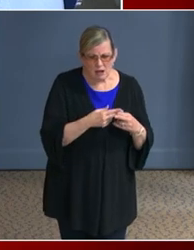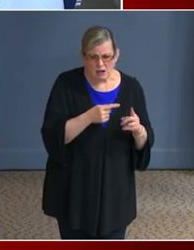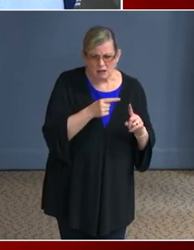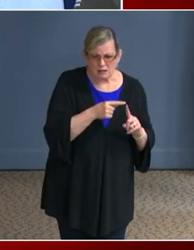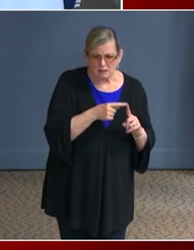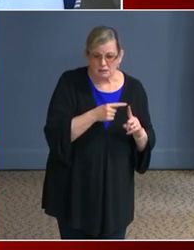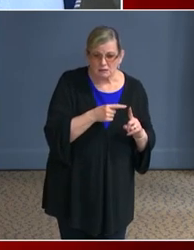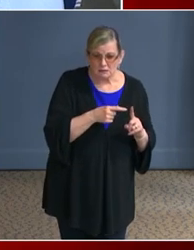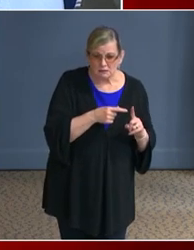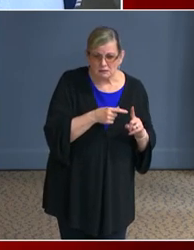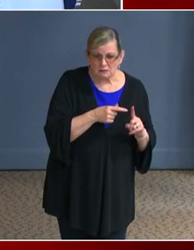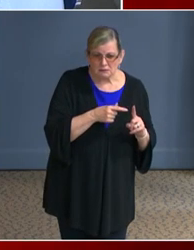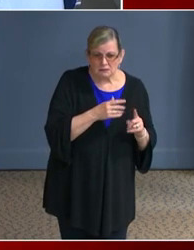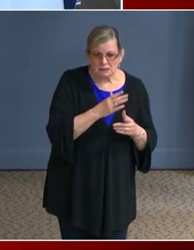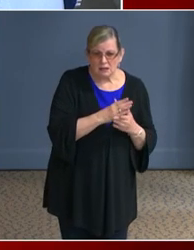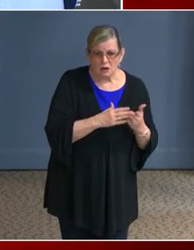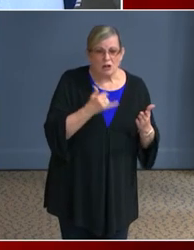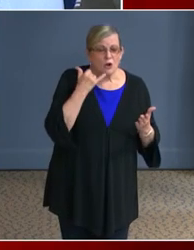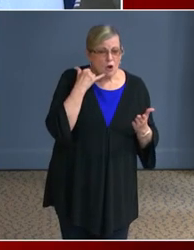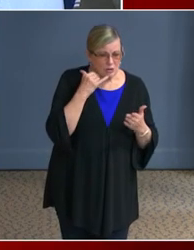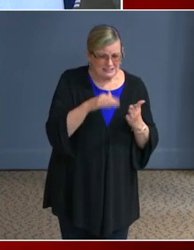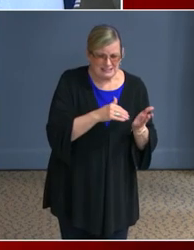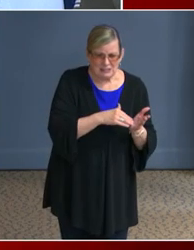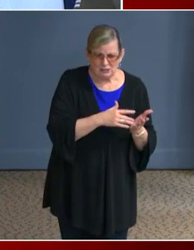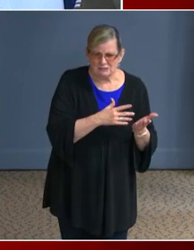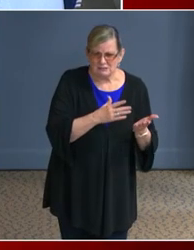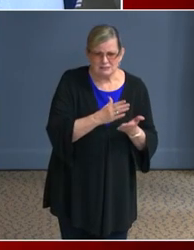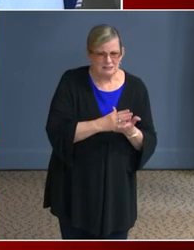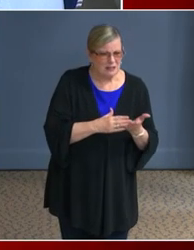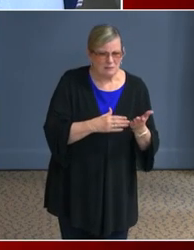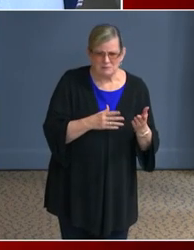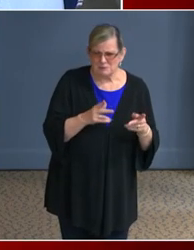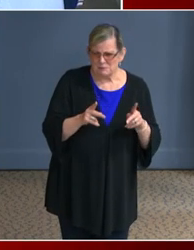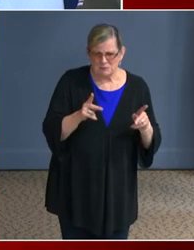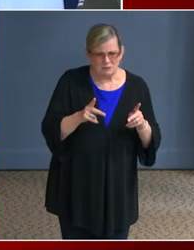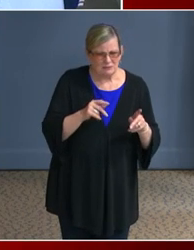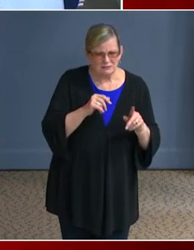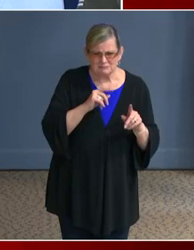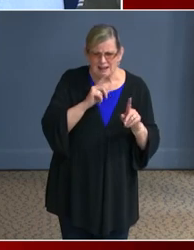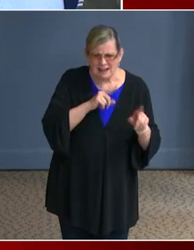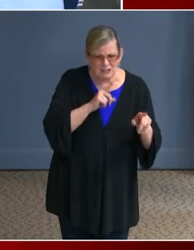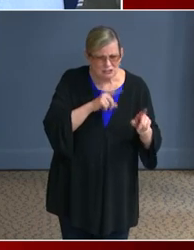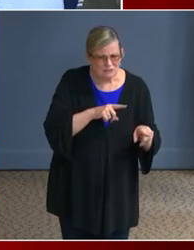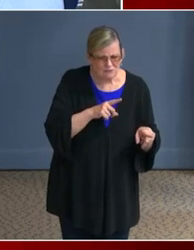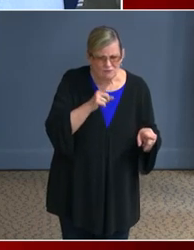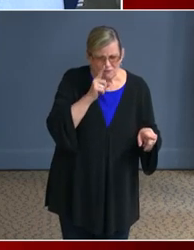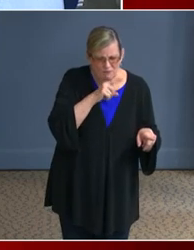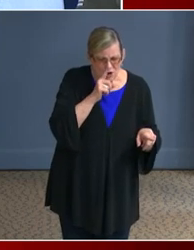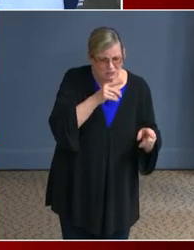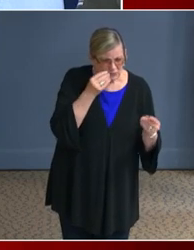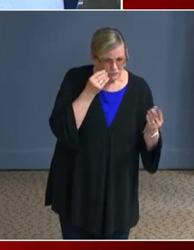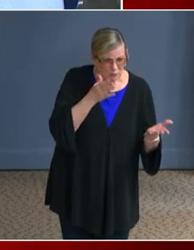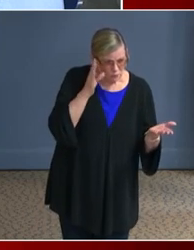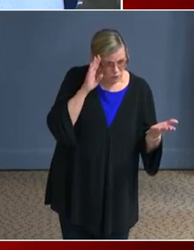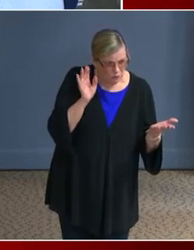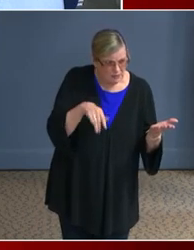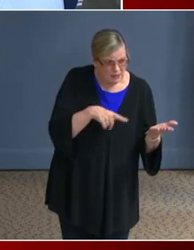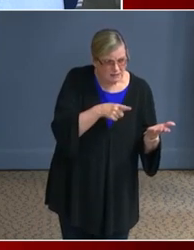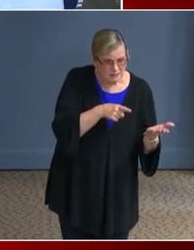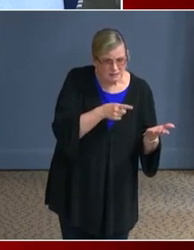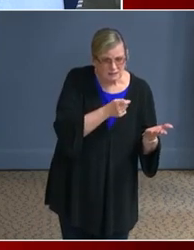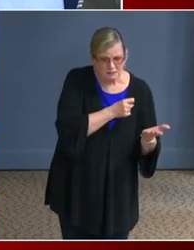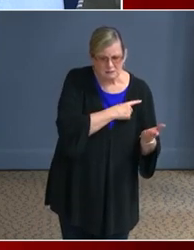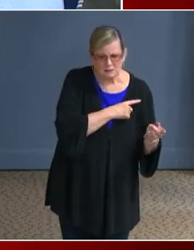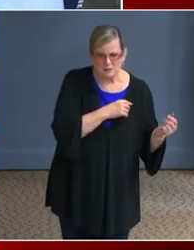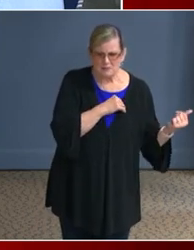inaccurate or perhaps conflicting information. I'm wondering if you're aware of that and do you have any response to it? You know, I